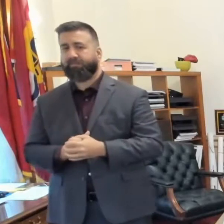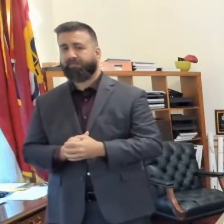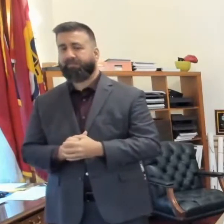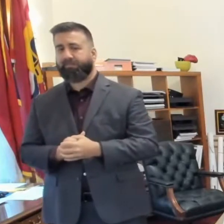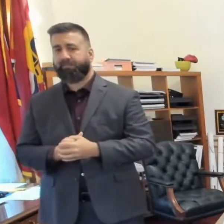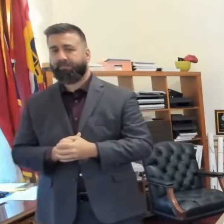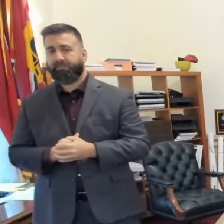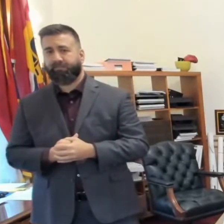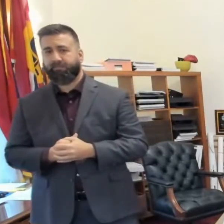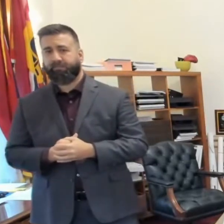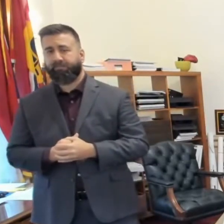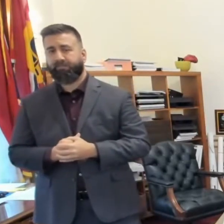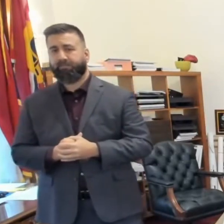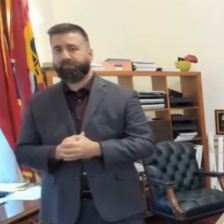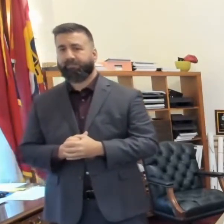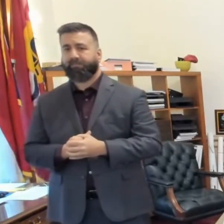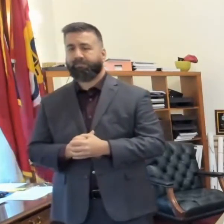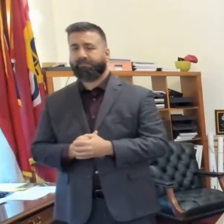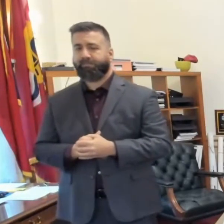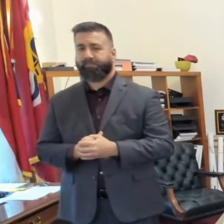So not to